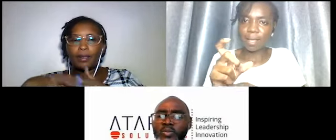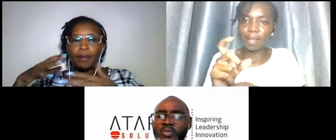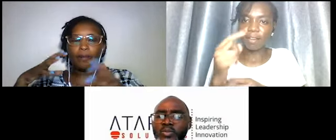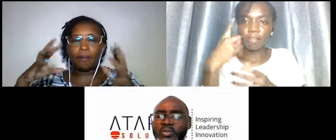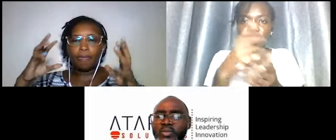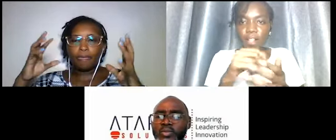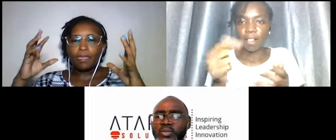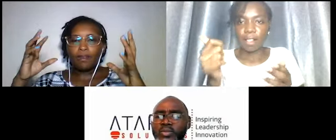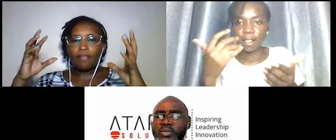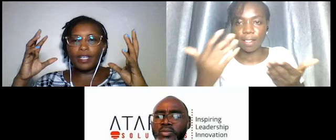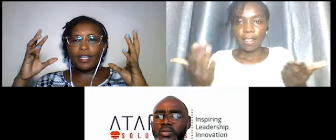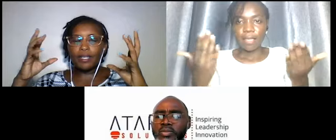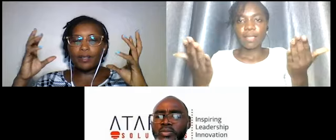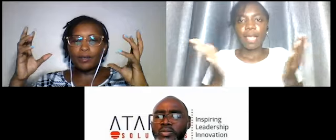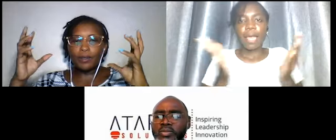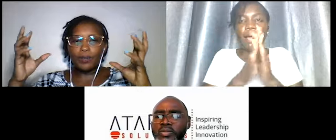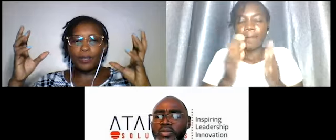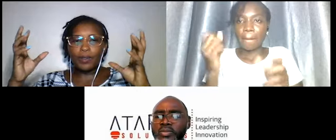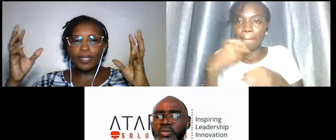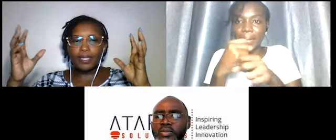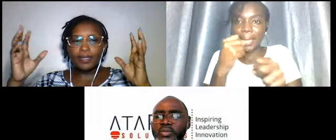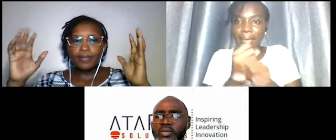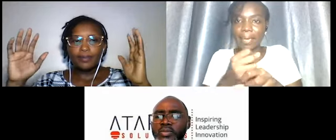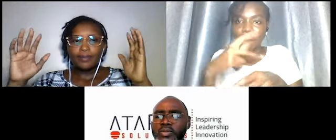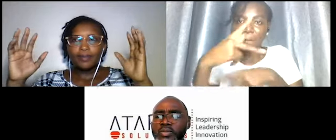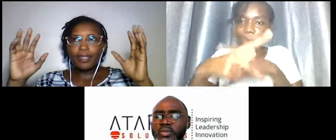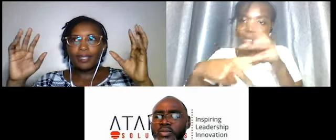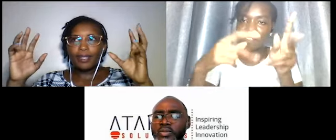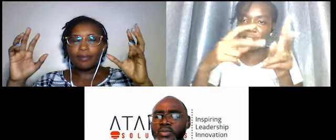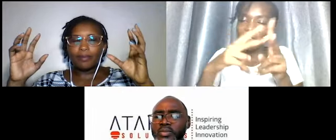very, very, what do we call it?